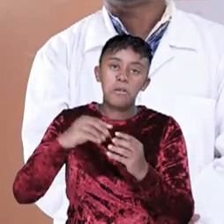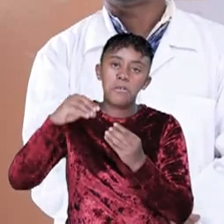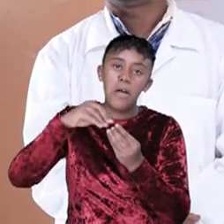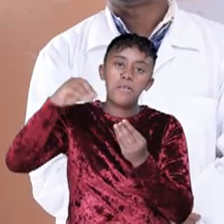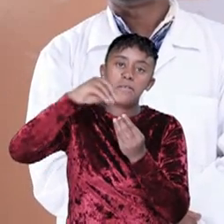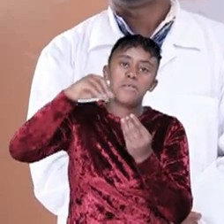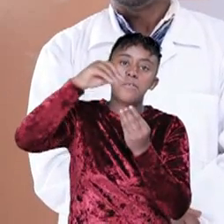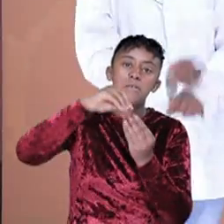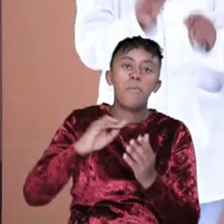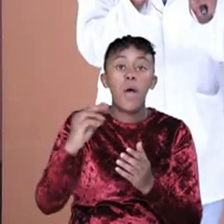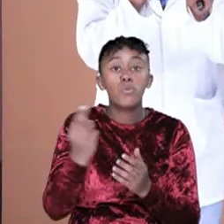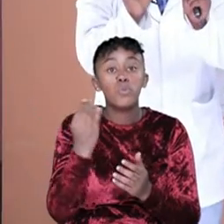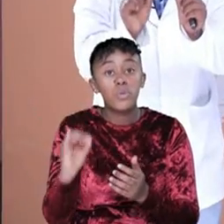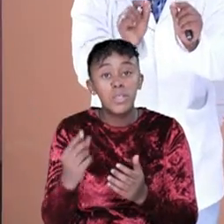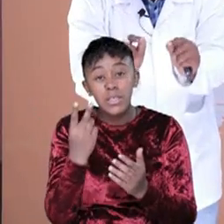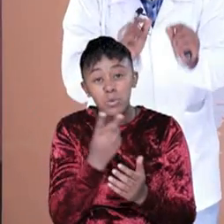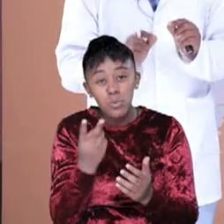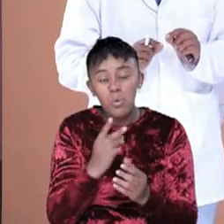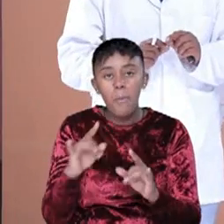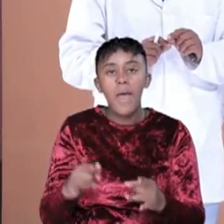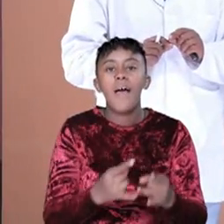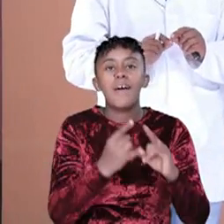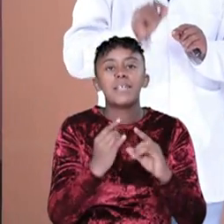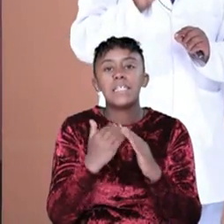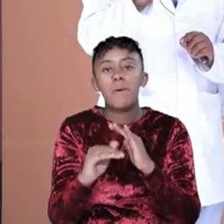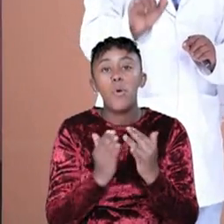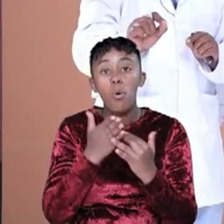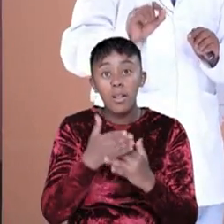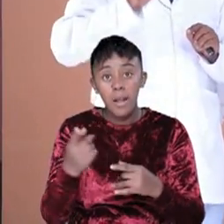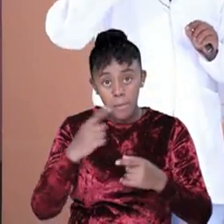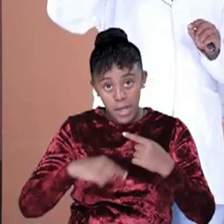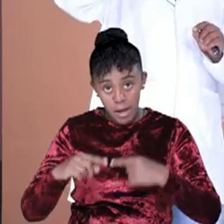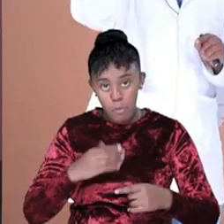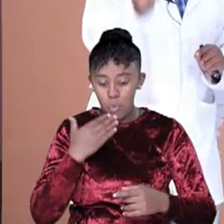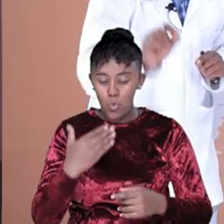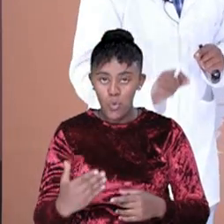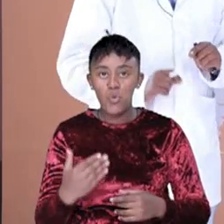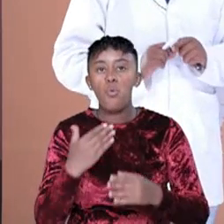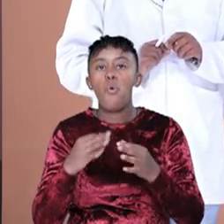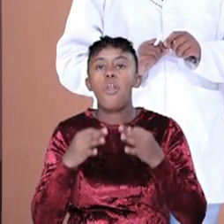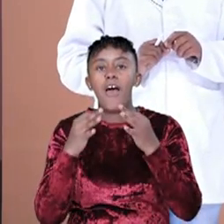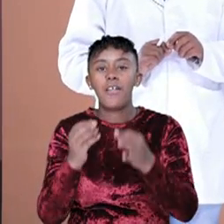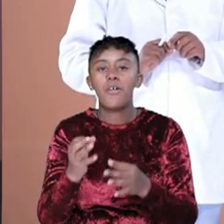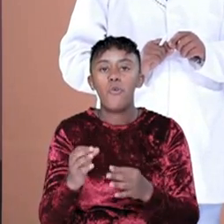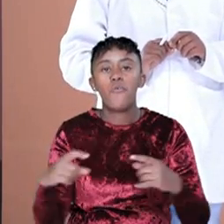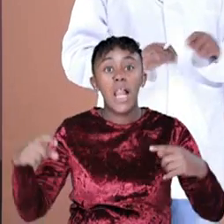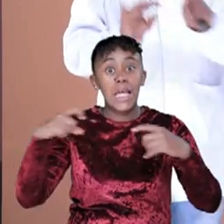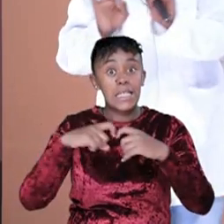temperatures. By using these 2 mechanisms, semiconductor become good conductor of